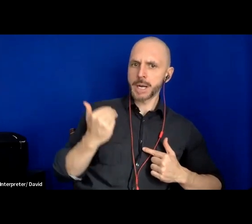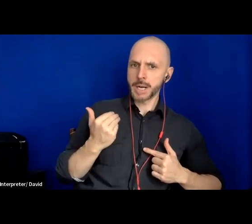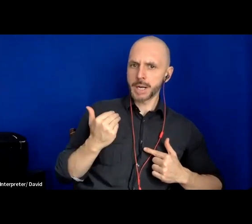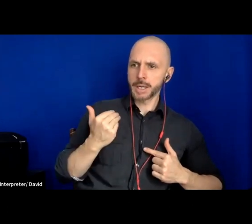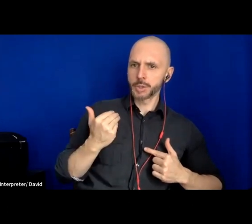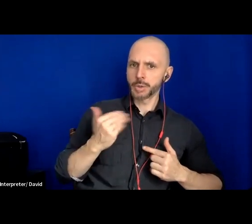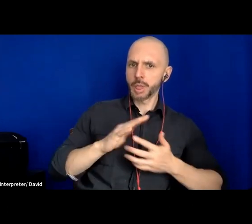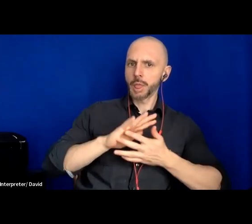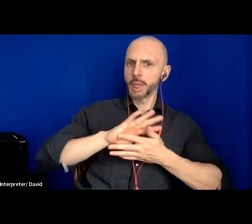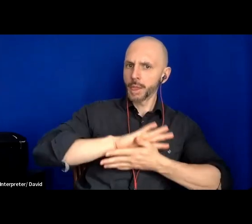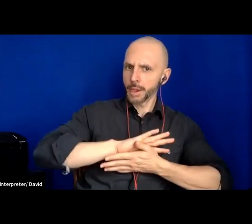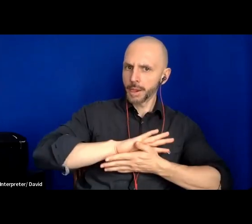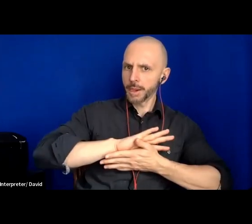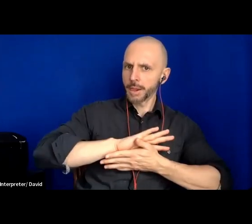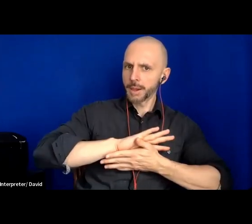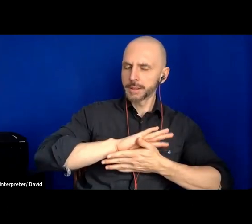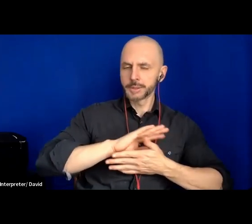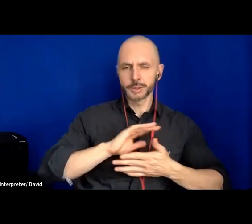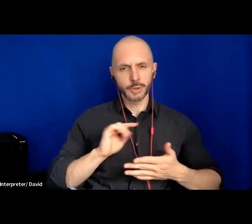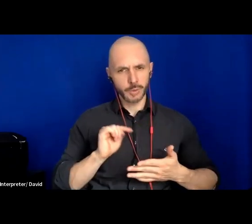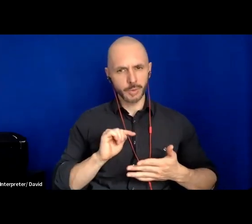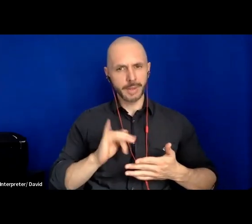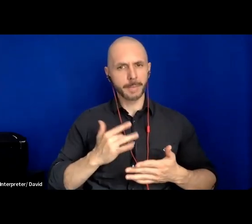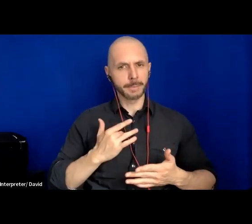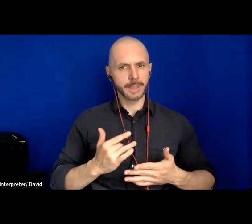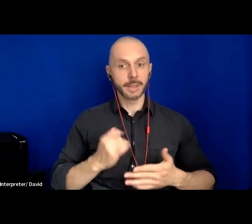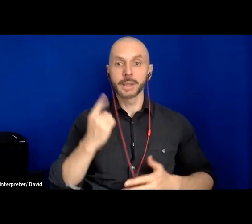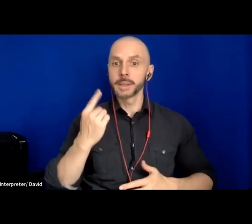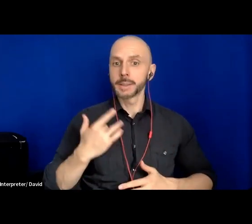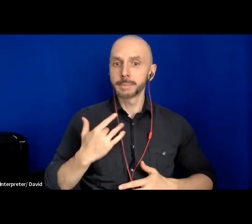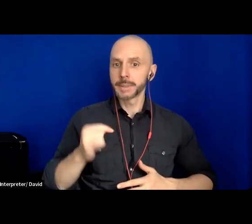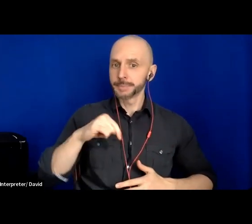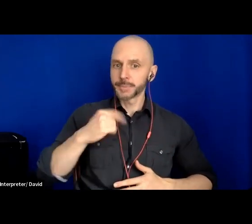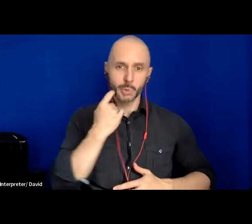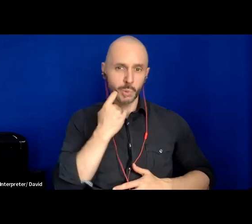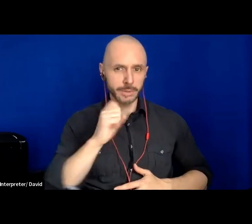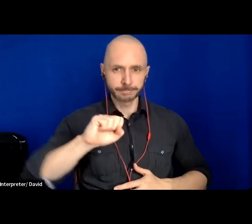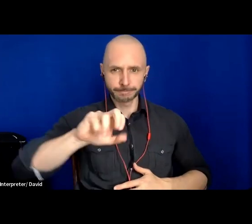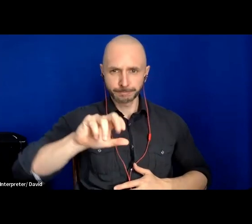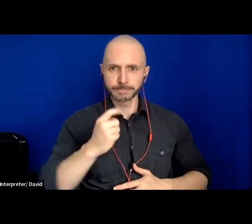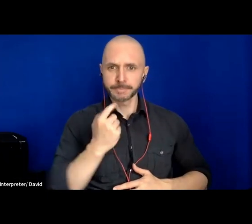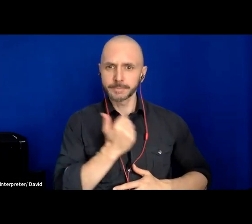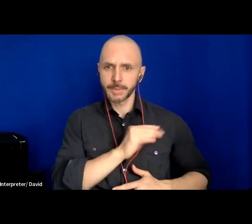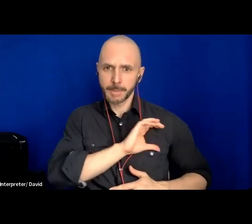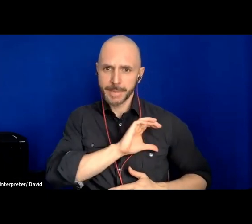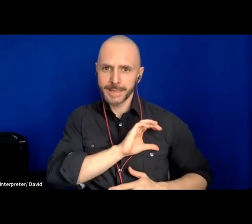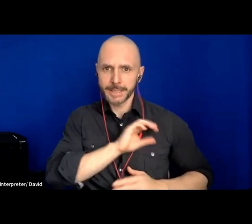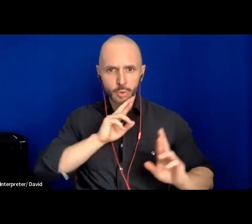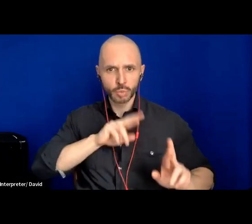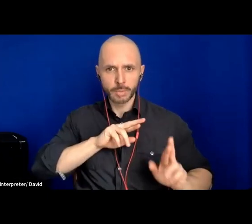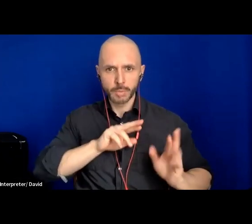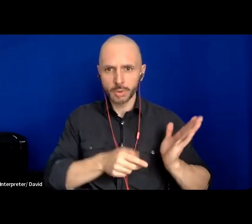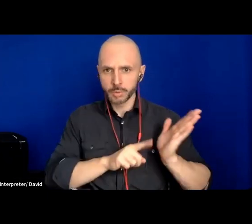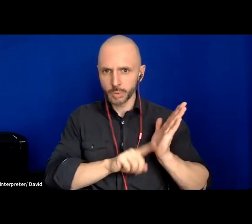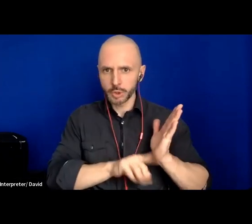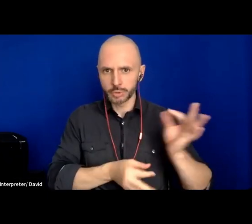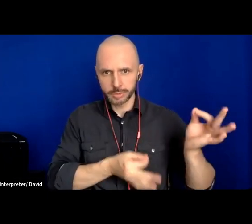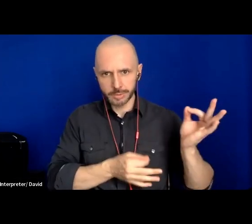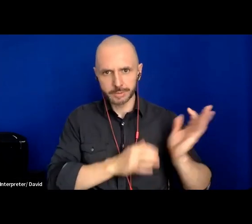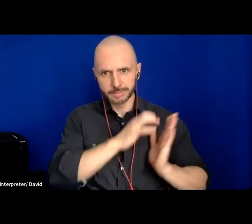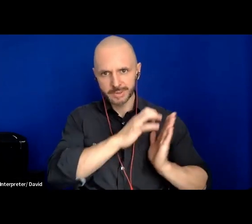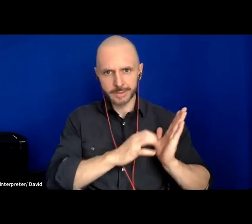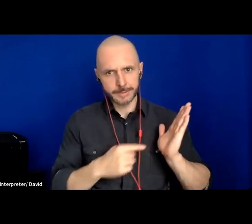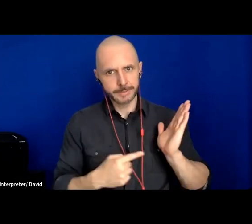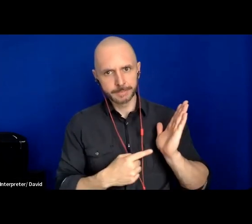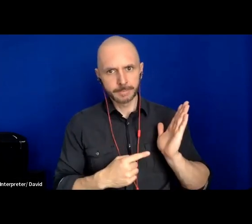not confronting it. To actually have heard the police report in Toronto recently that acknowledged, right, the degree to which